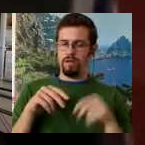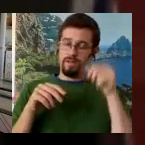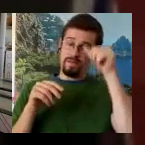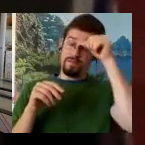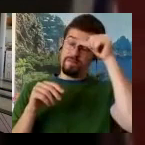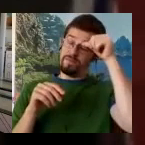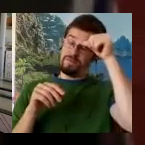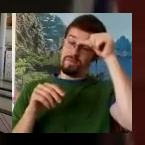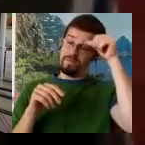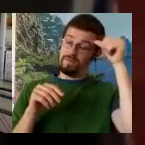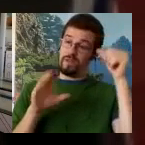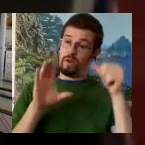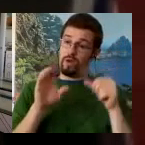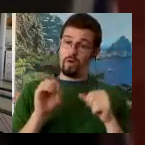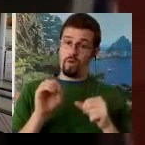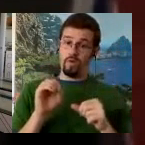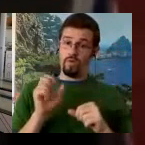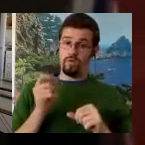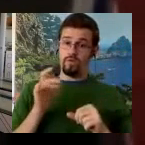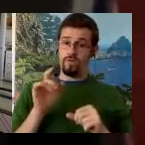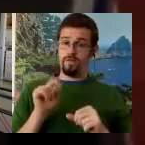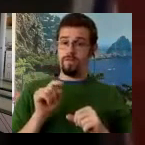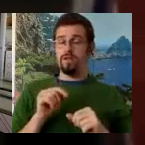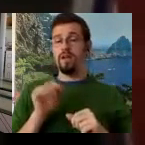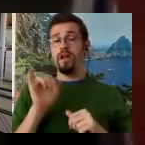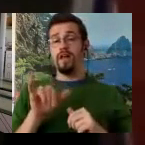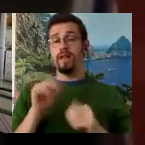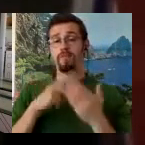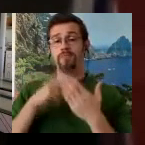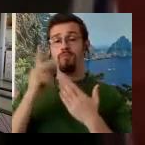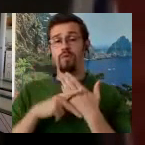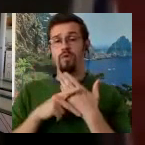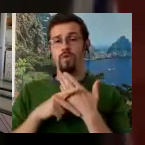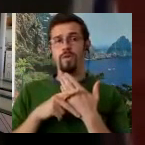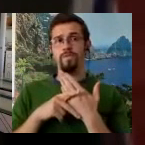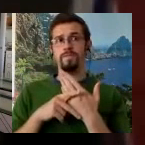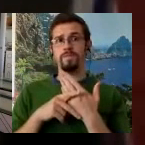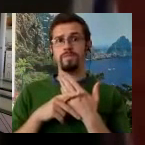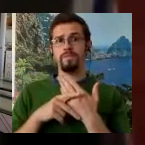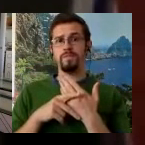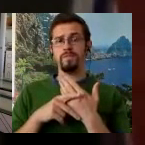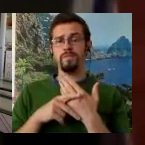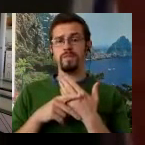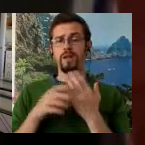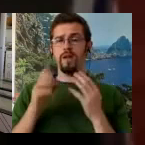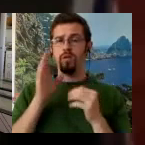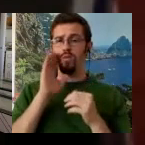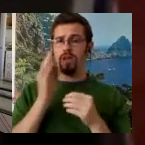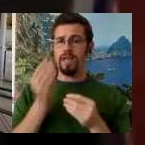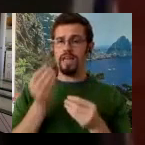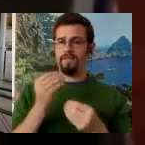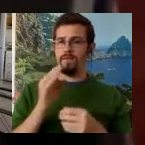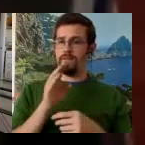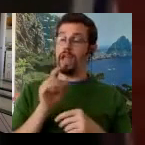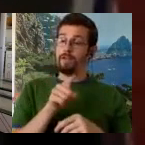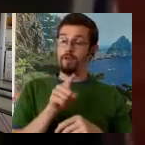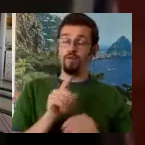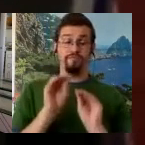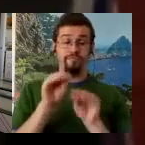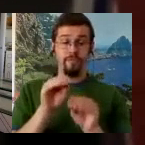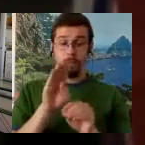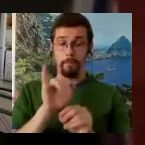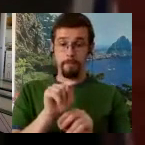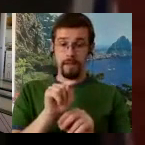P-O-T-R-A-C-E, which is you give it the bitmaps, and it traces and gives you